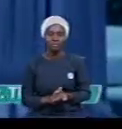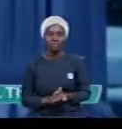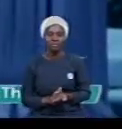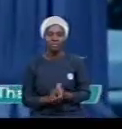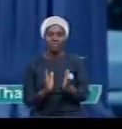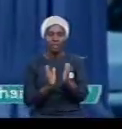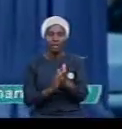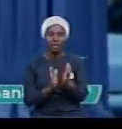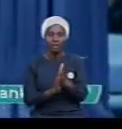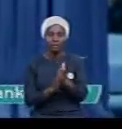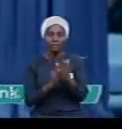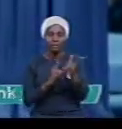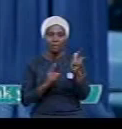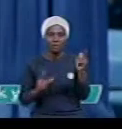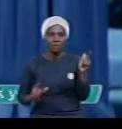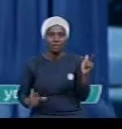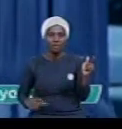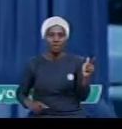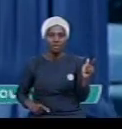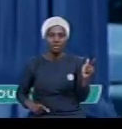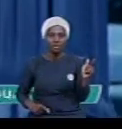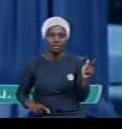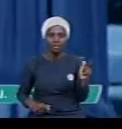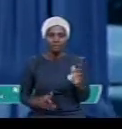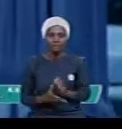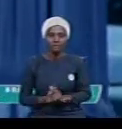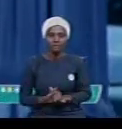Praise the Lord.